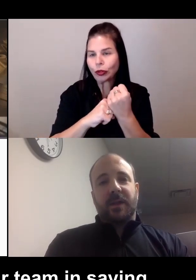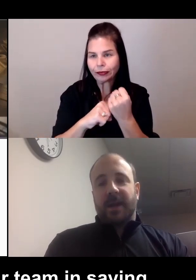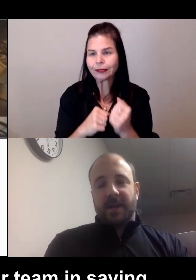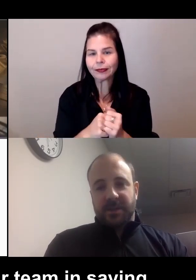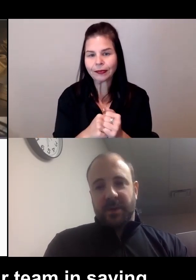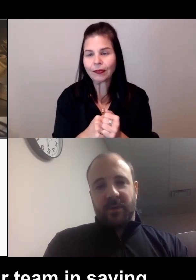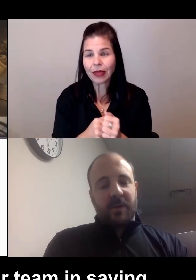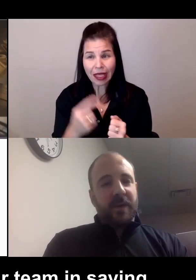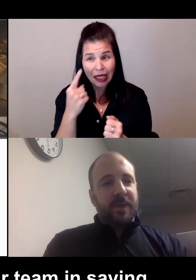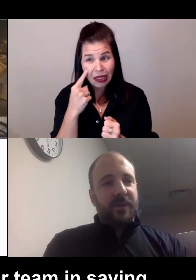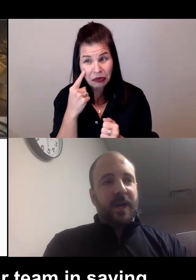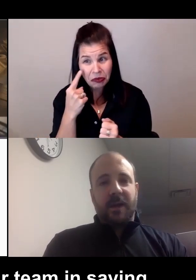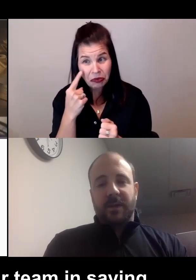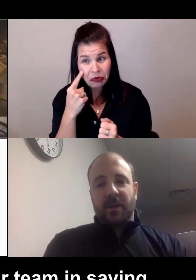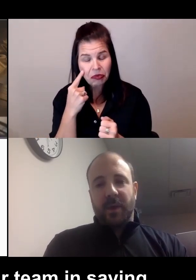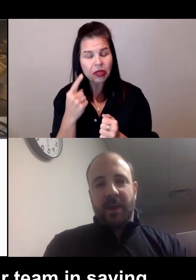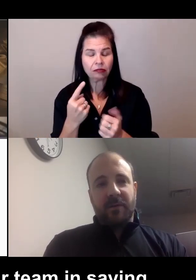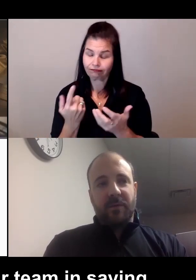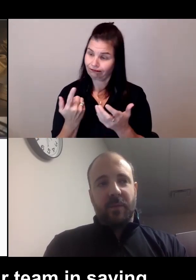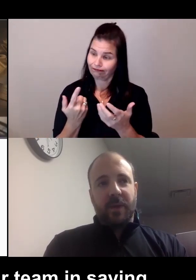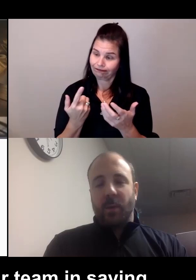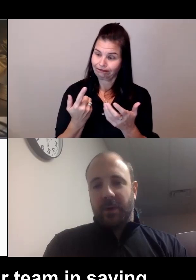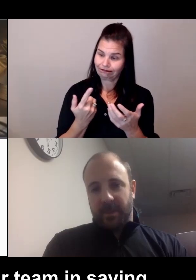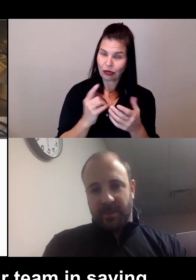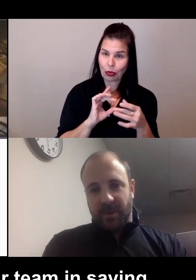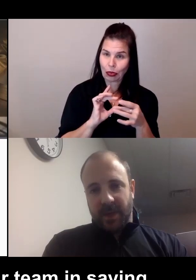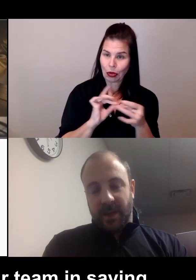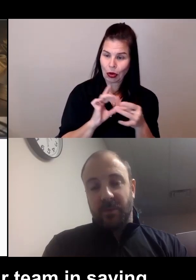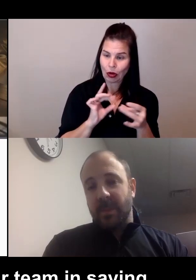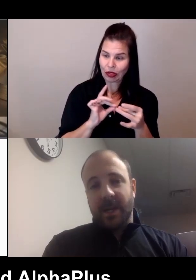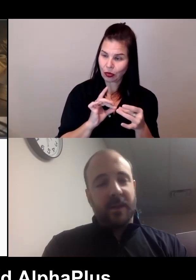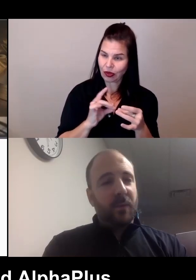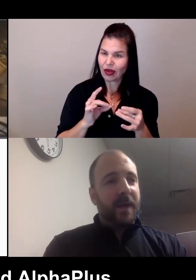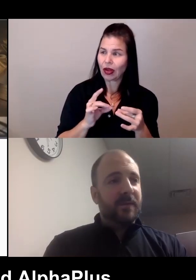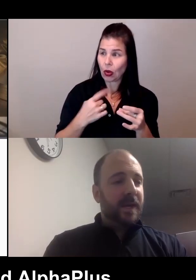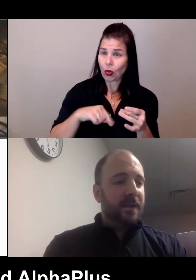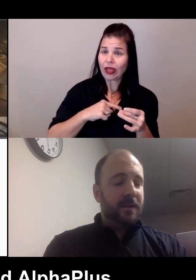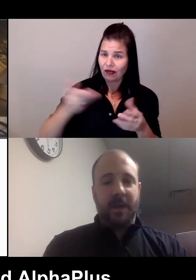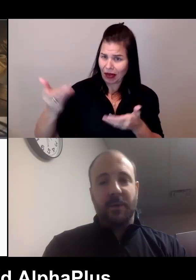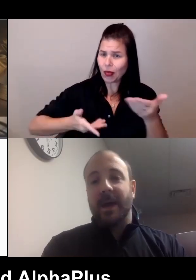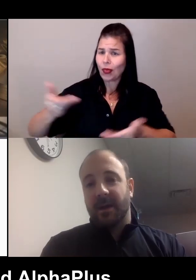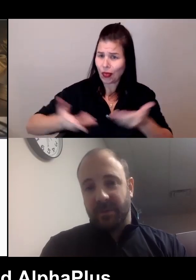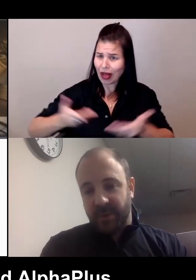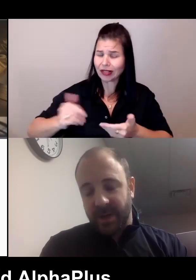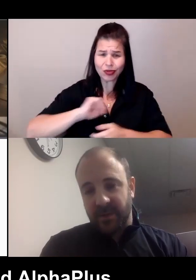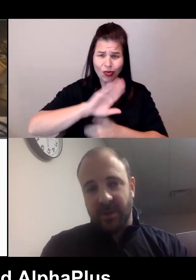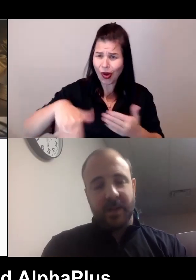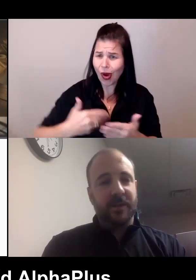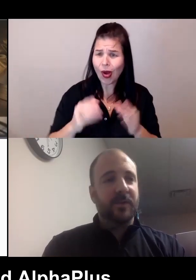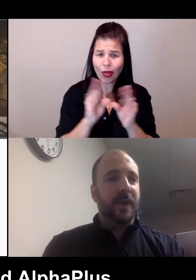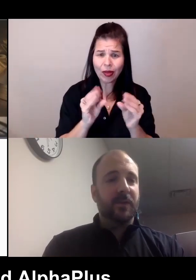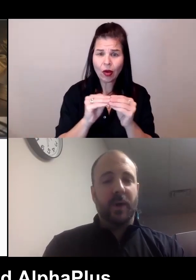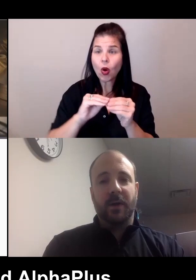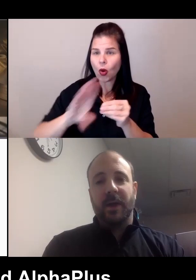I think that I can speak for our team in saying that we have been welcomed in every meeting that we have attended. I would add Alpha Plus to